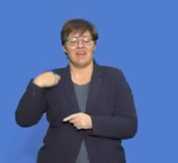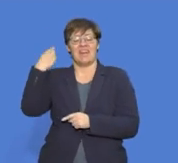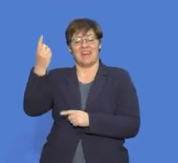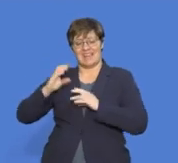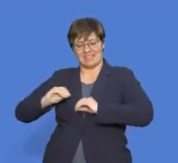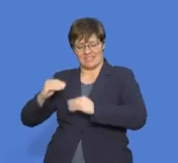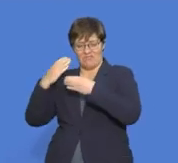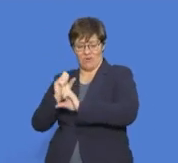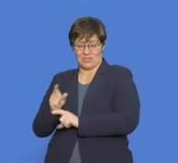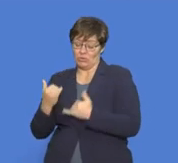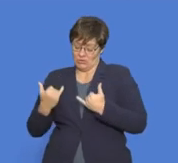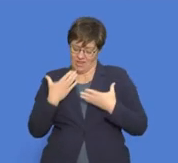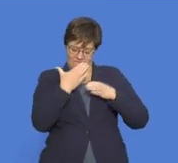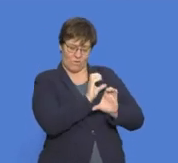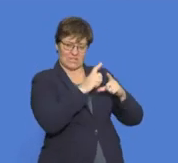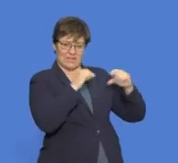lesson.